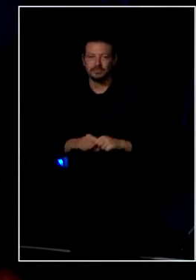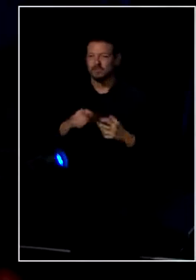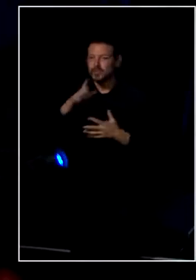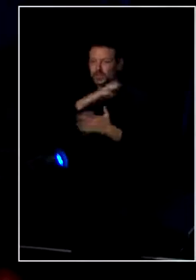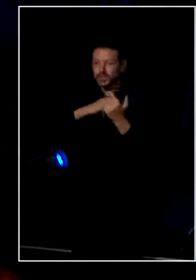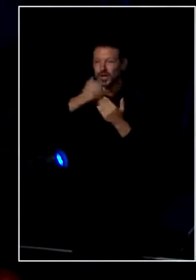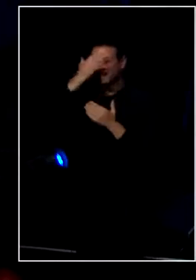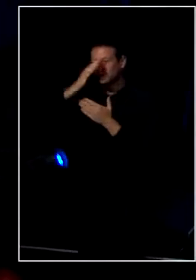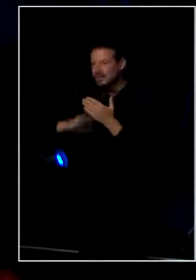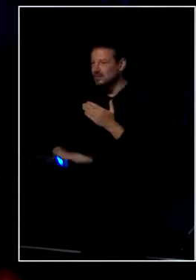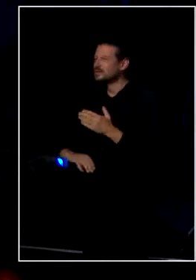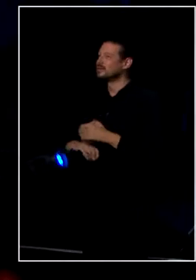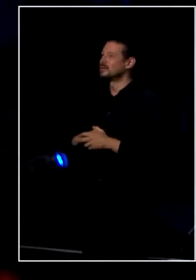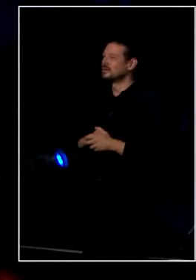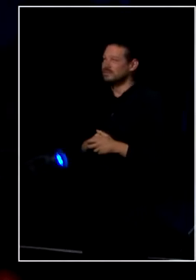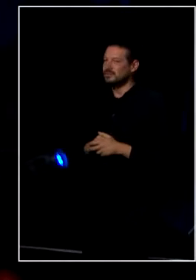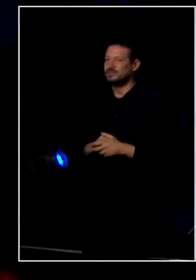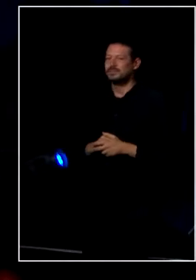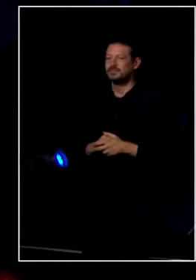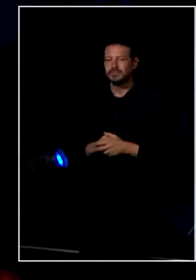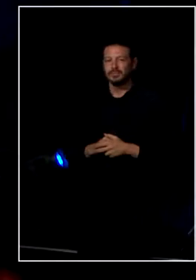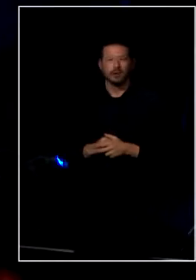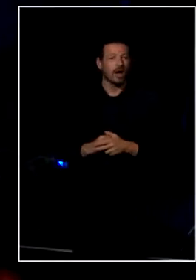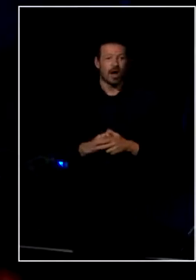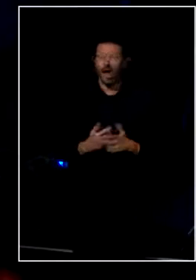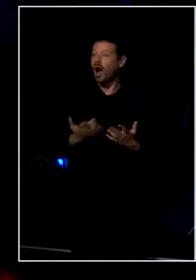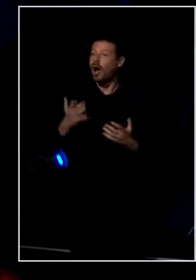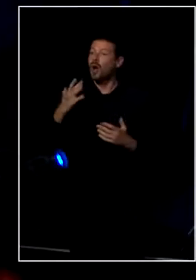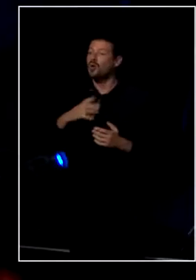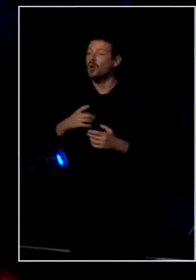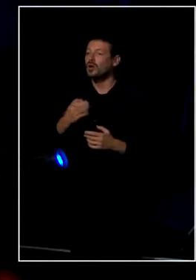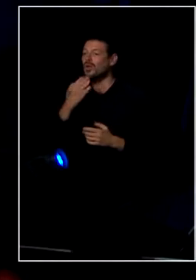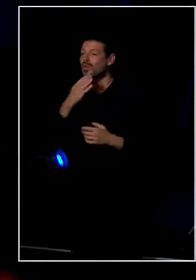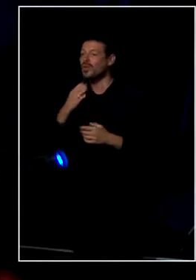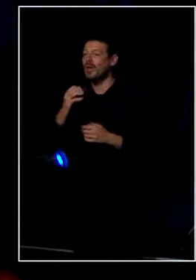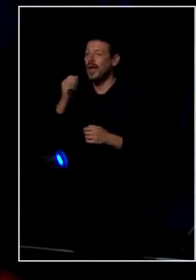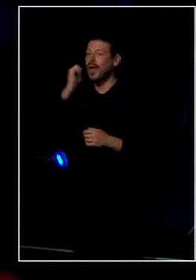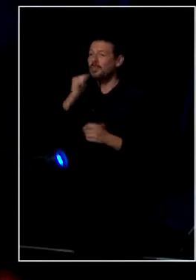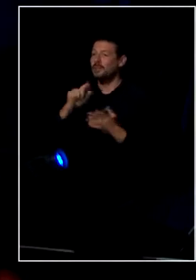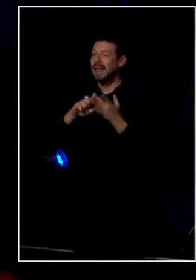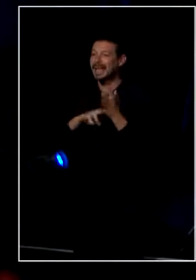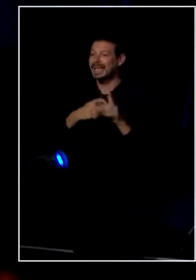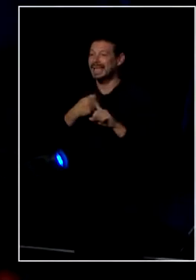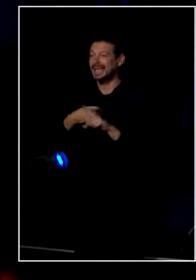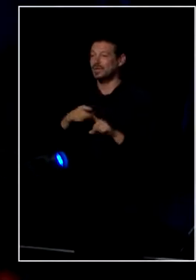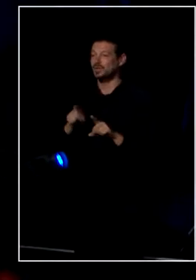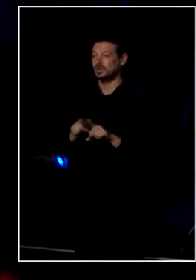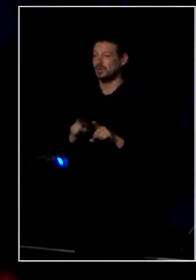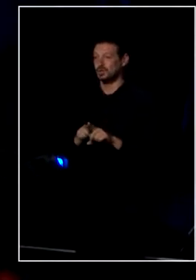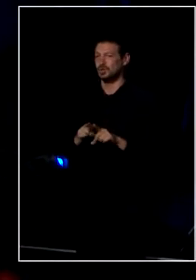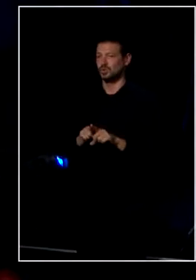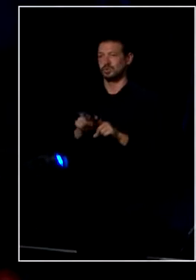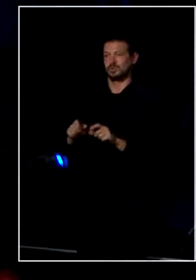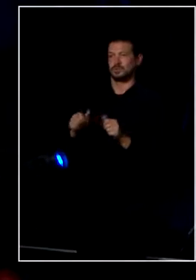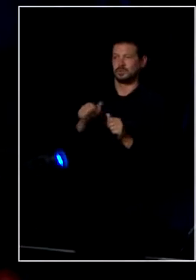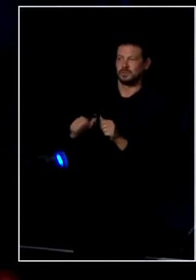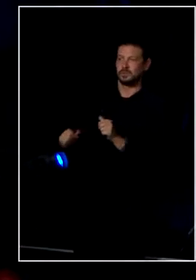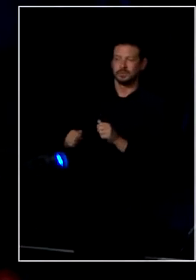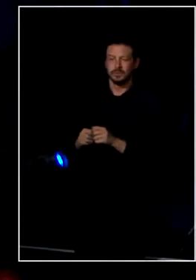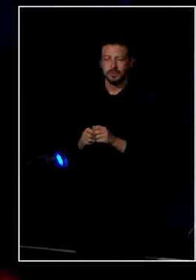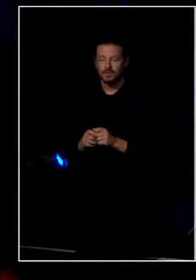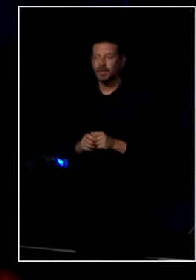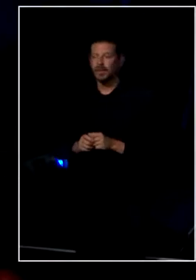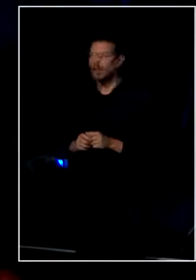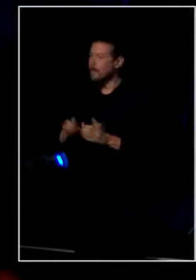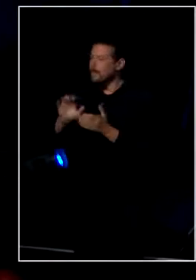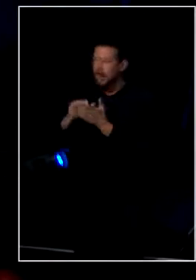and I also would like to thank Black Ink, and I don't have to do that, no one asked me to, but I actually really am so glad that there is a publisher in Australia